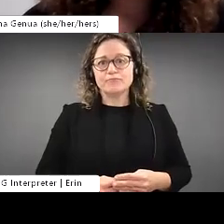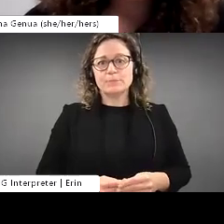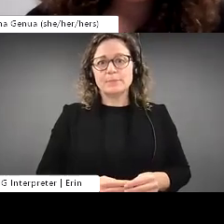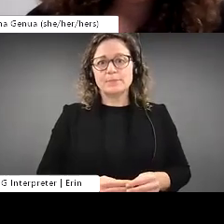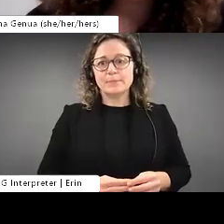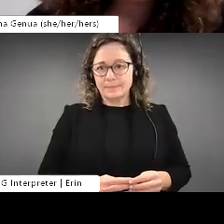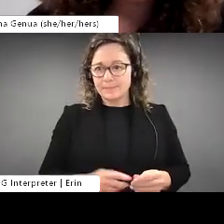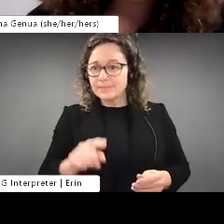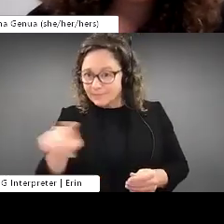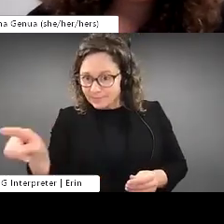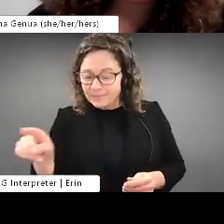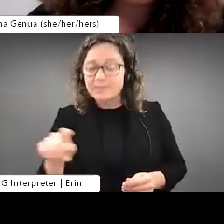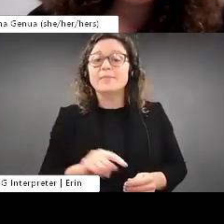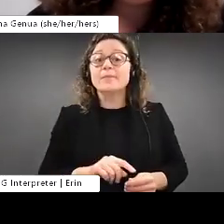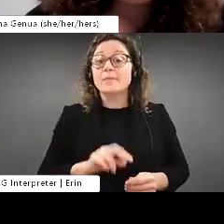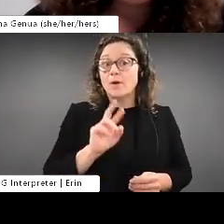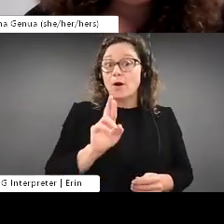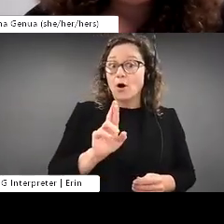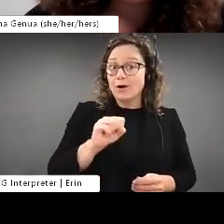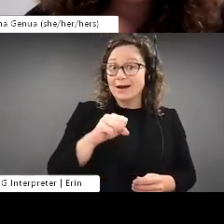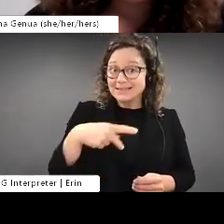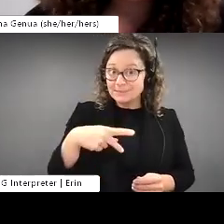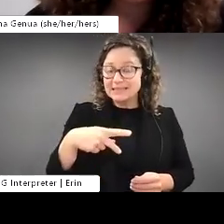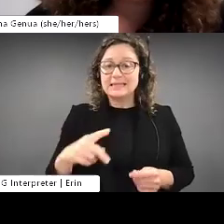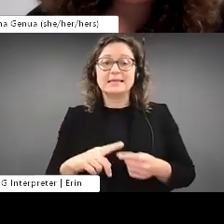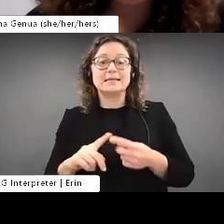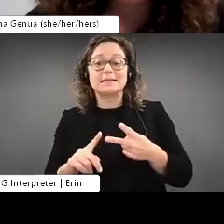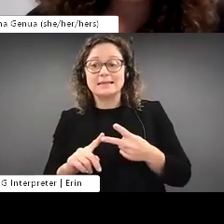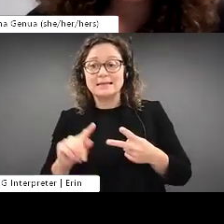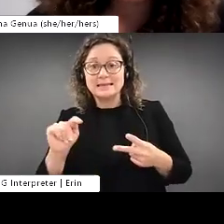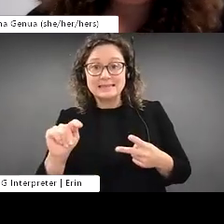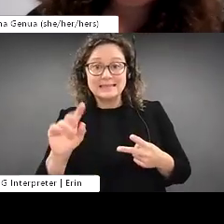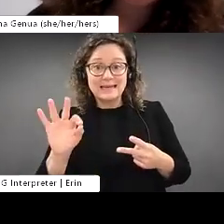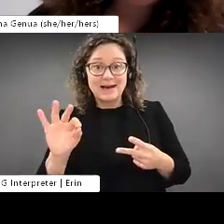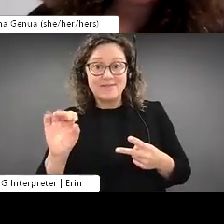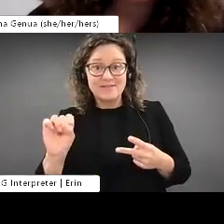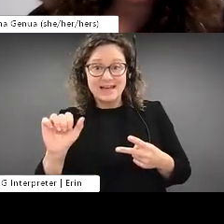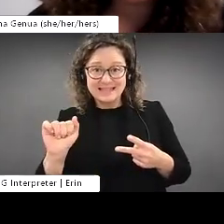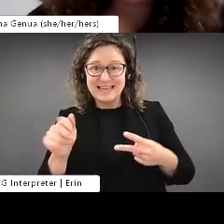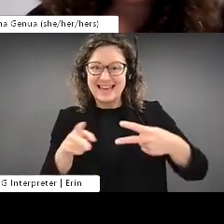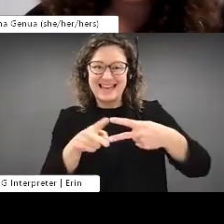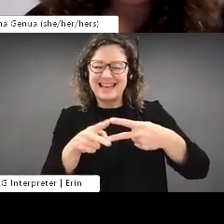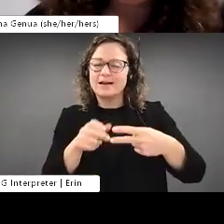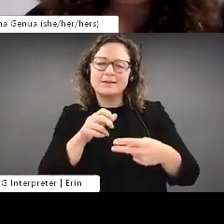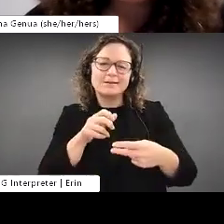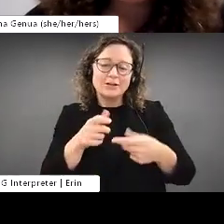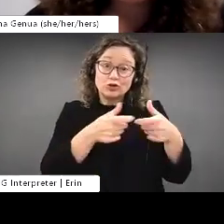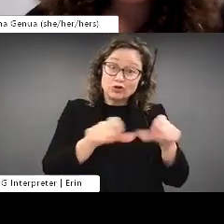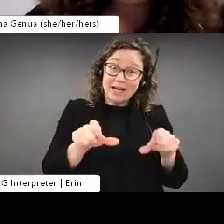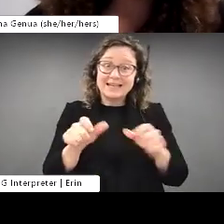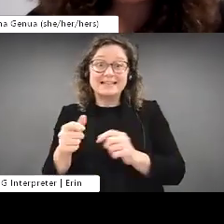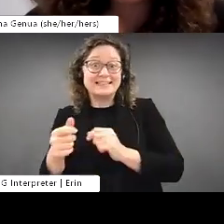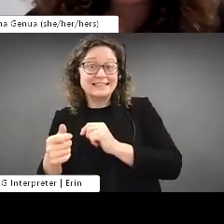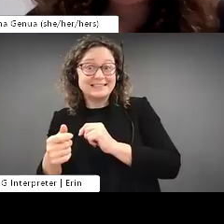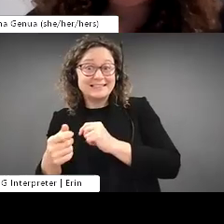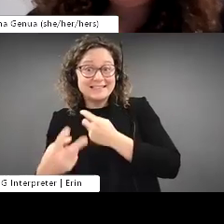Yeah, so RSPs and TFSA, they're not checking or savings account necessarily. Um,